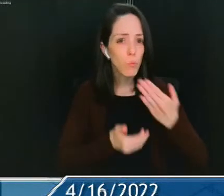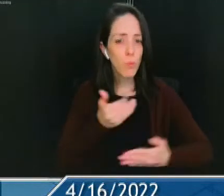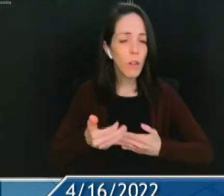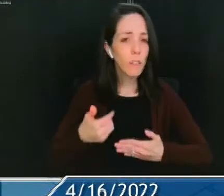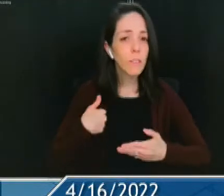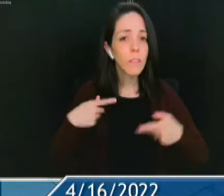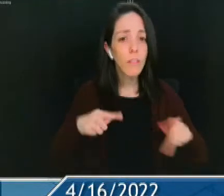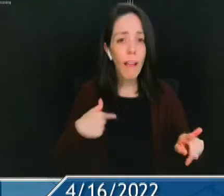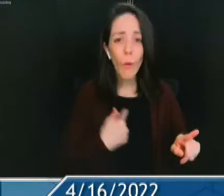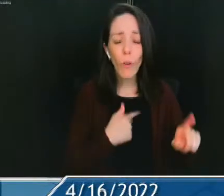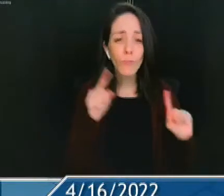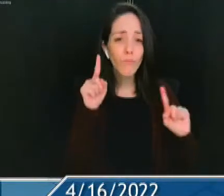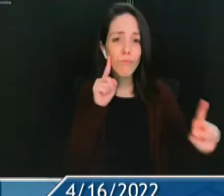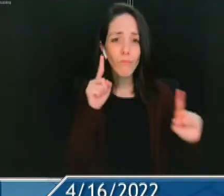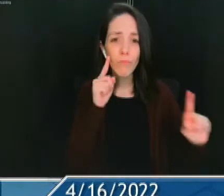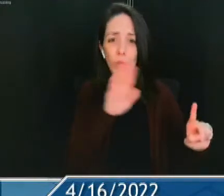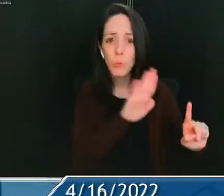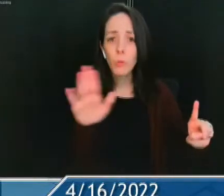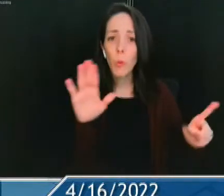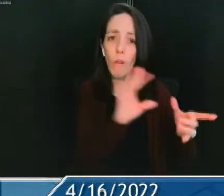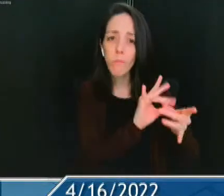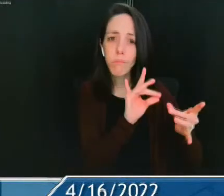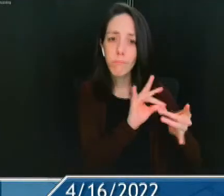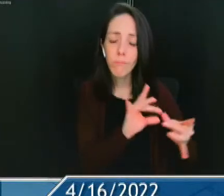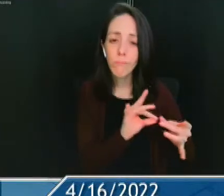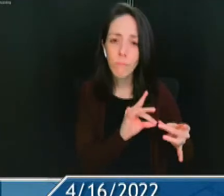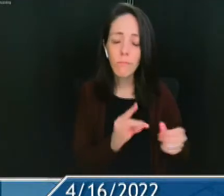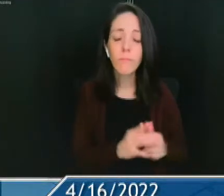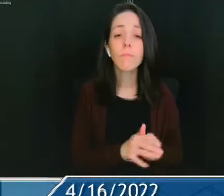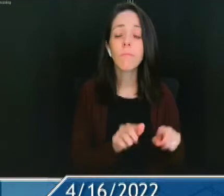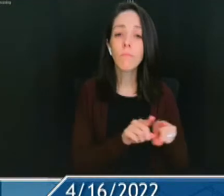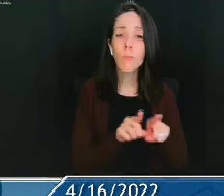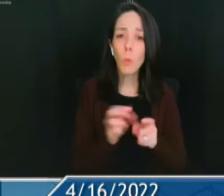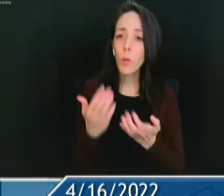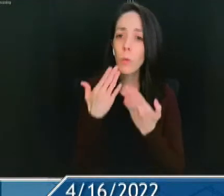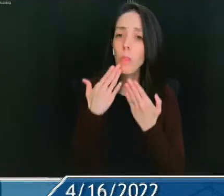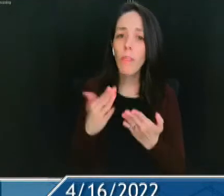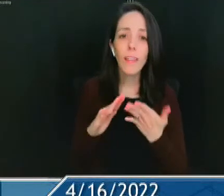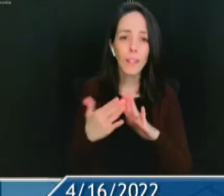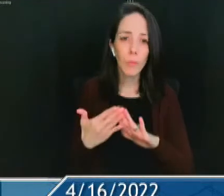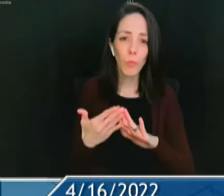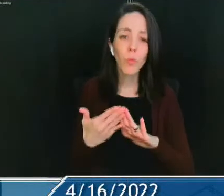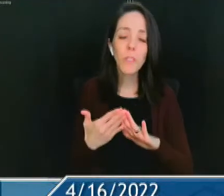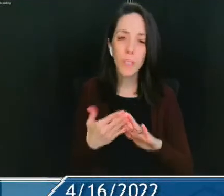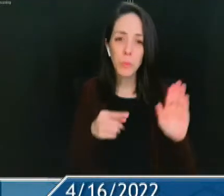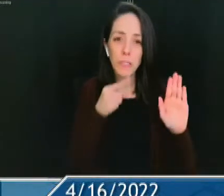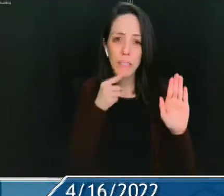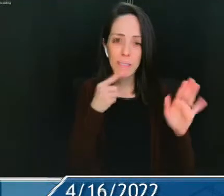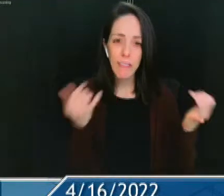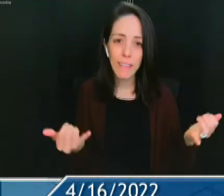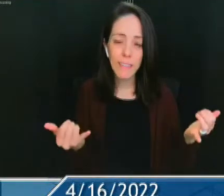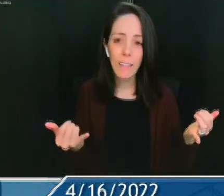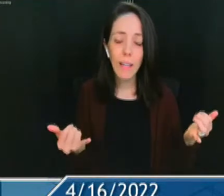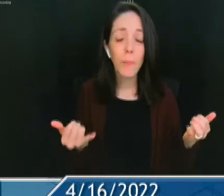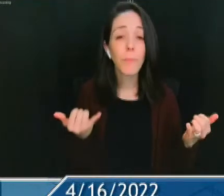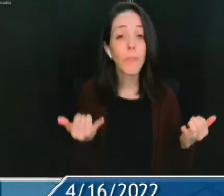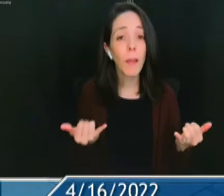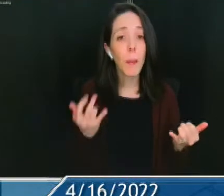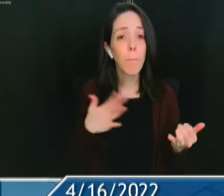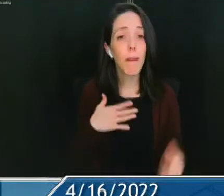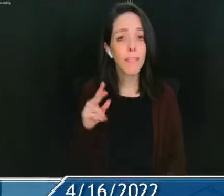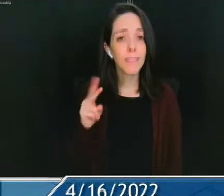our budget process. And I also want to thank the community who've testified today. This is my second year participating